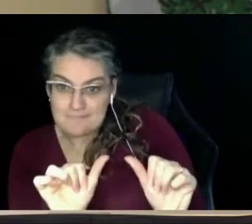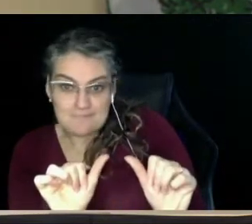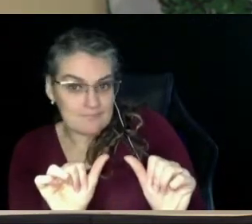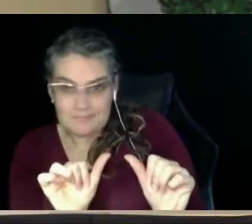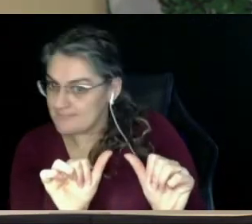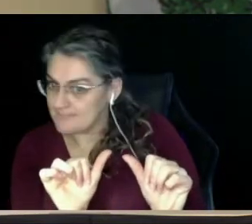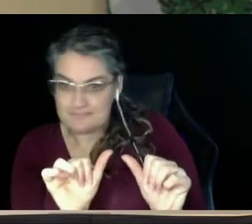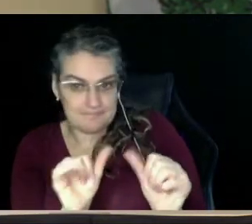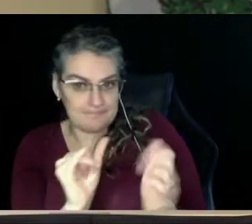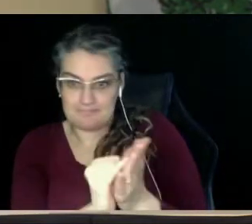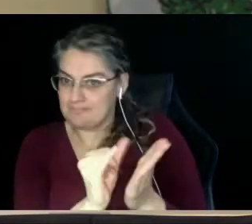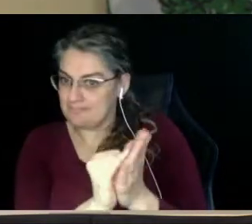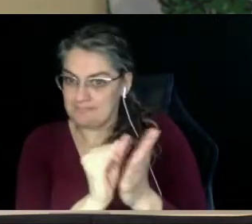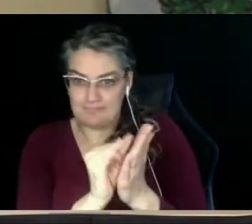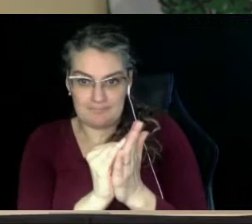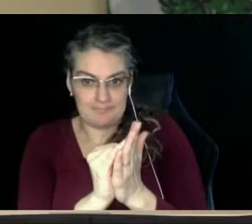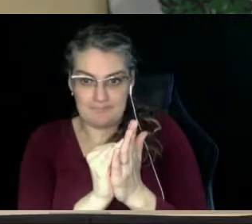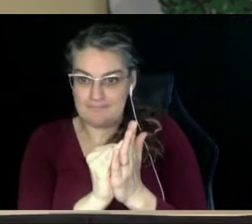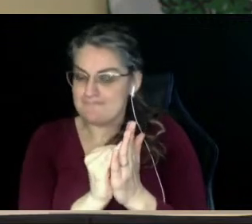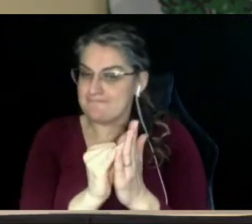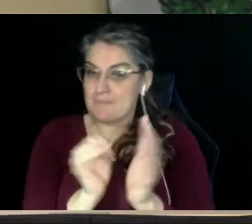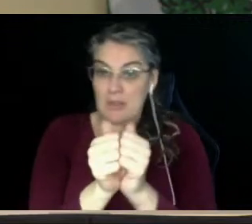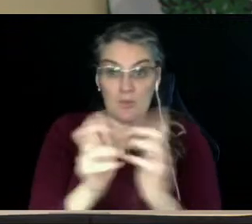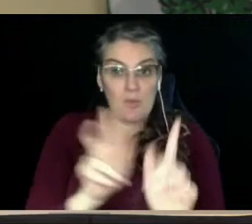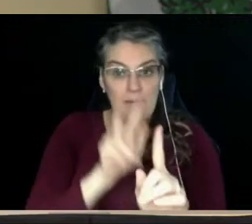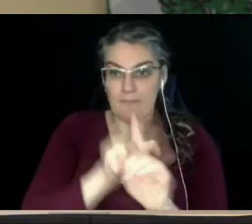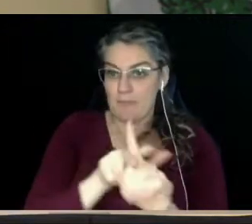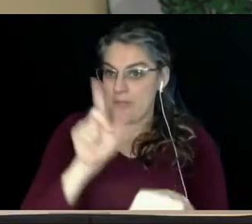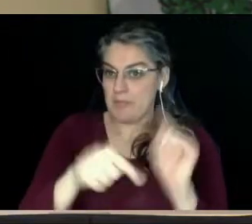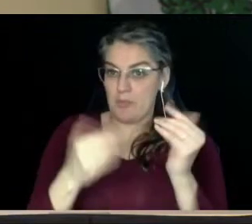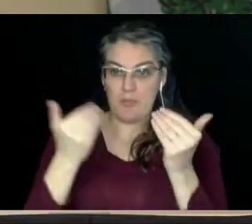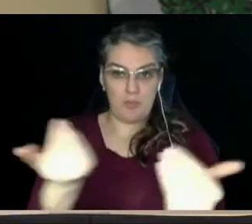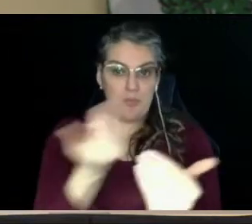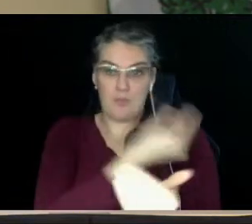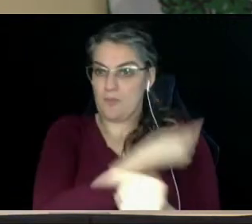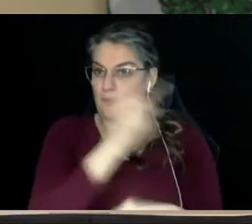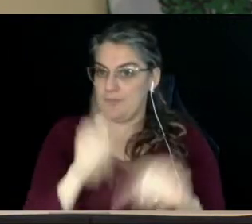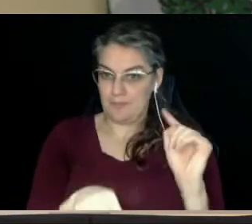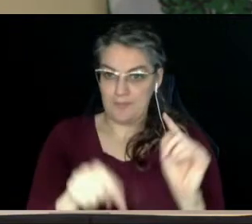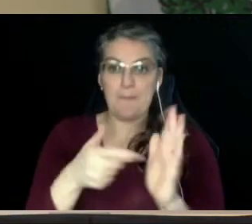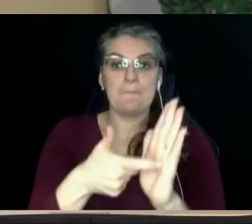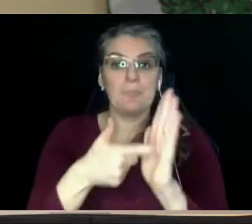individuals with a booked appointment are able to receive the vaccine at our clinics.